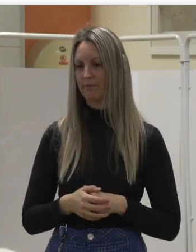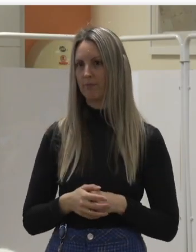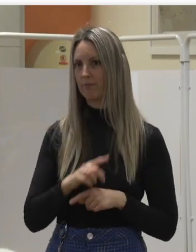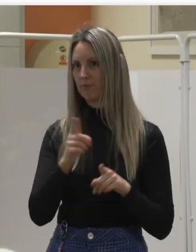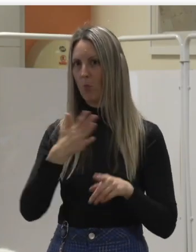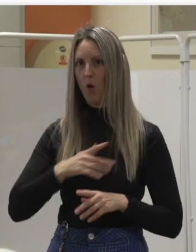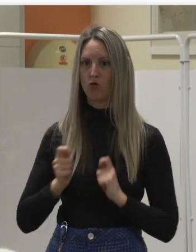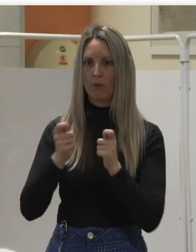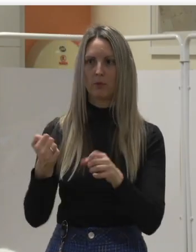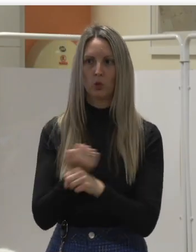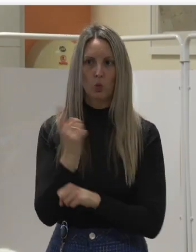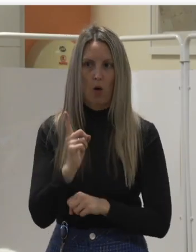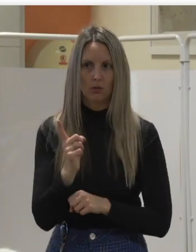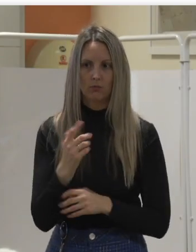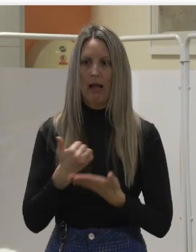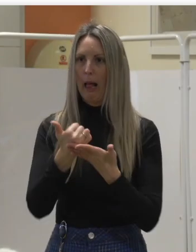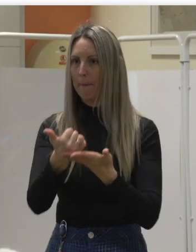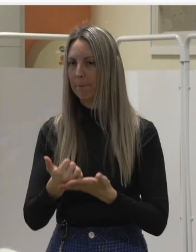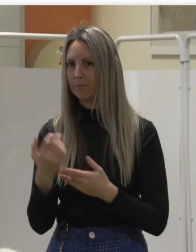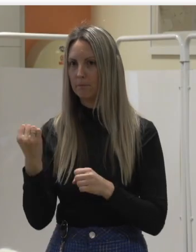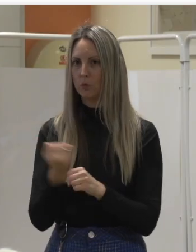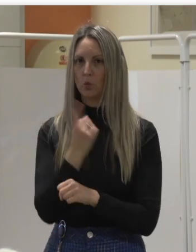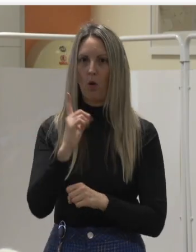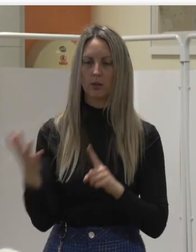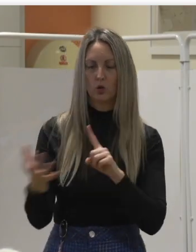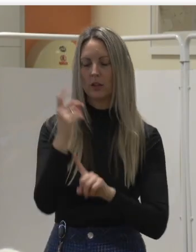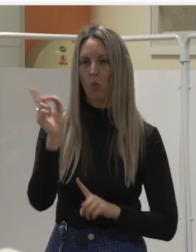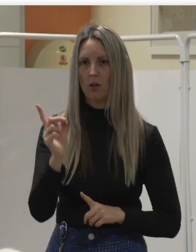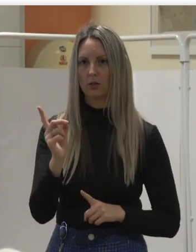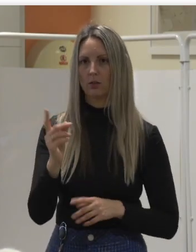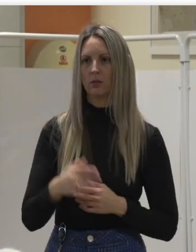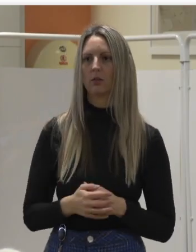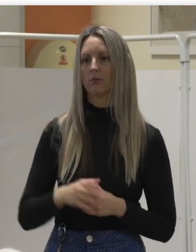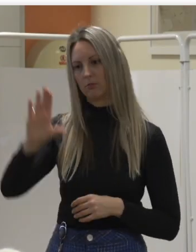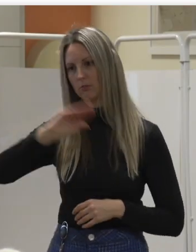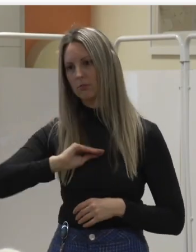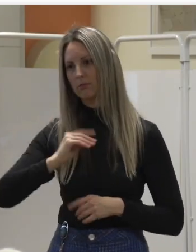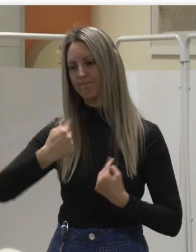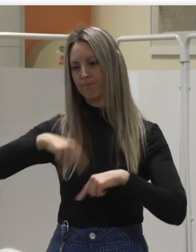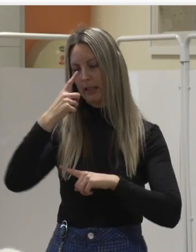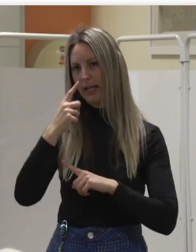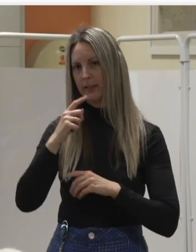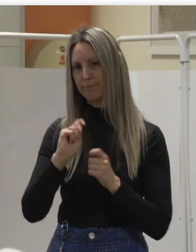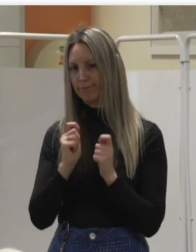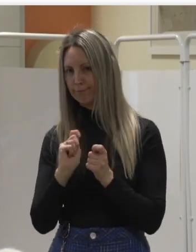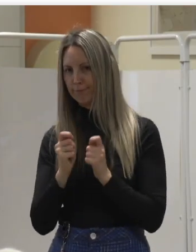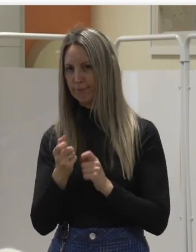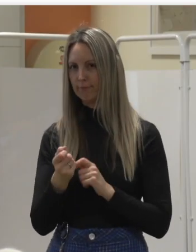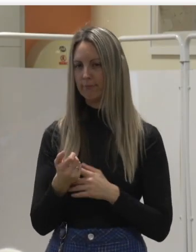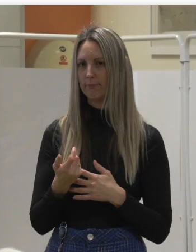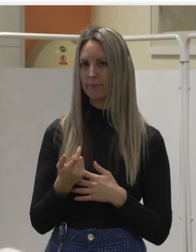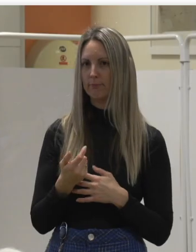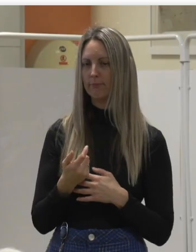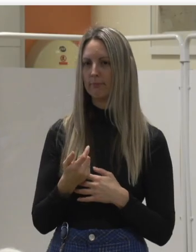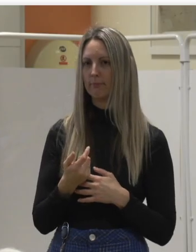then you tailor that treatment according to your need, and you keep that goal to achieve. And when you have a goal